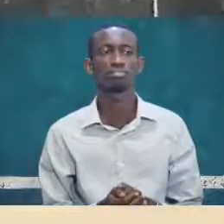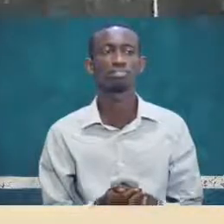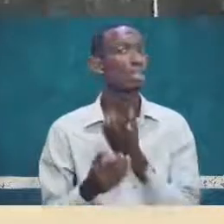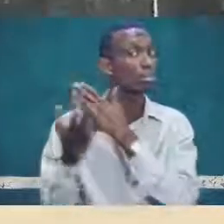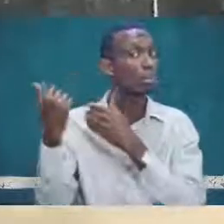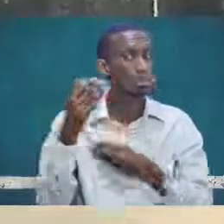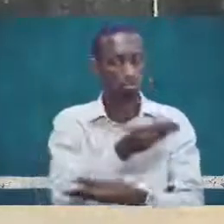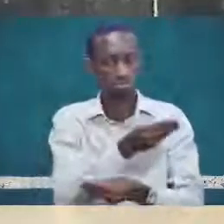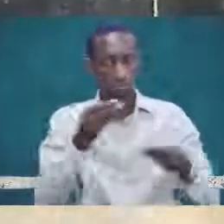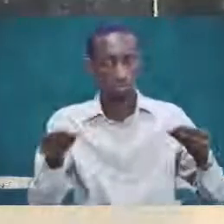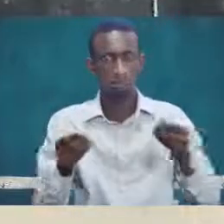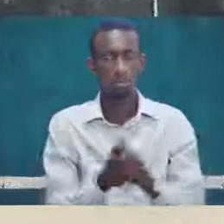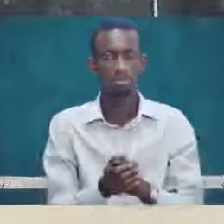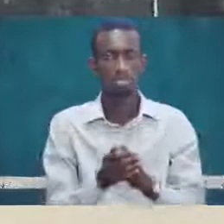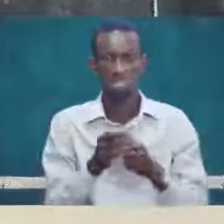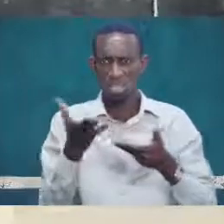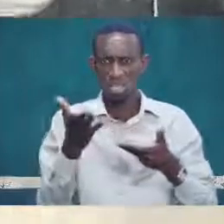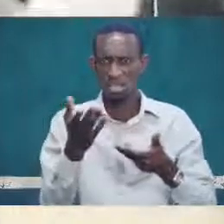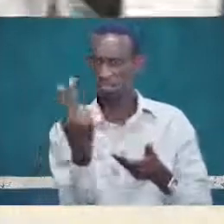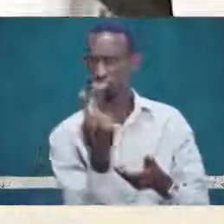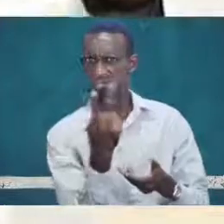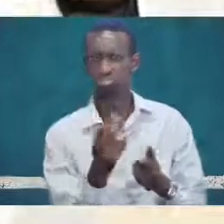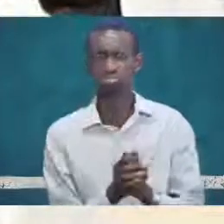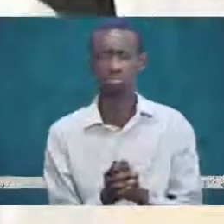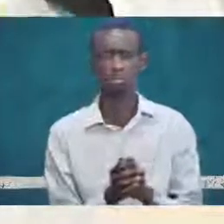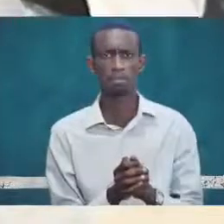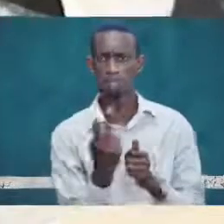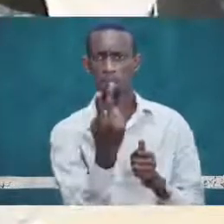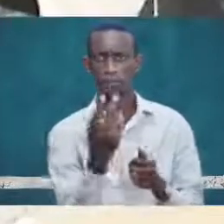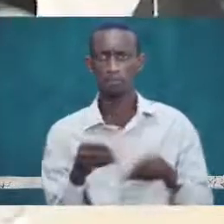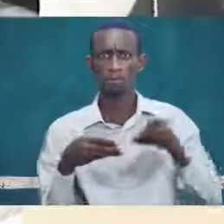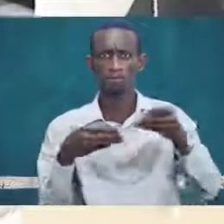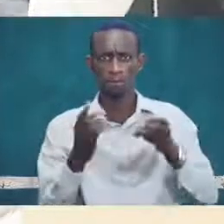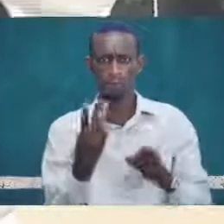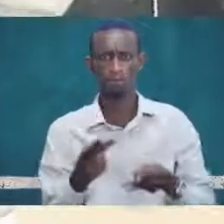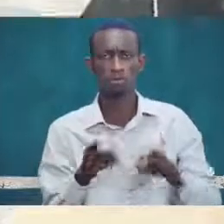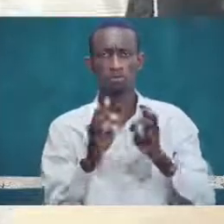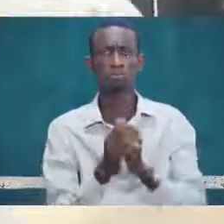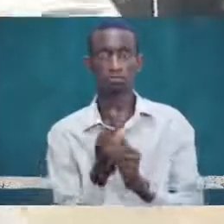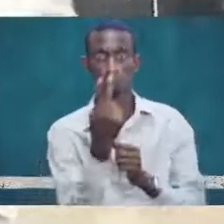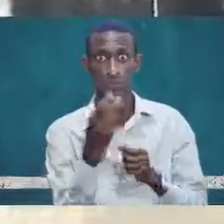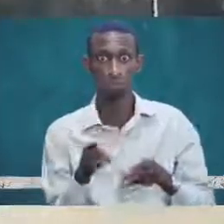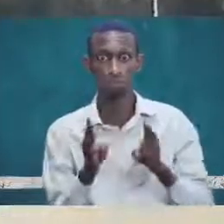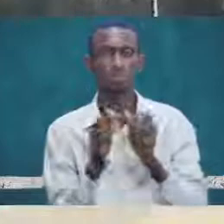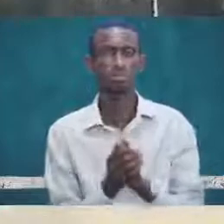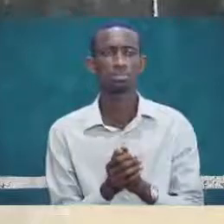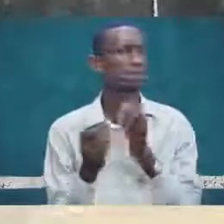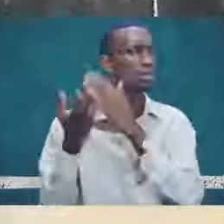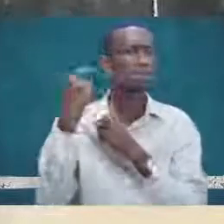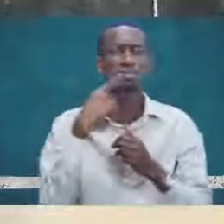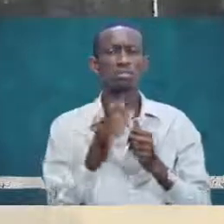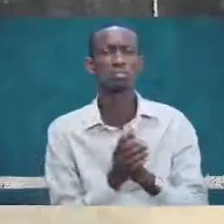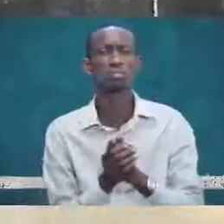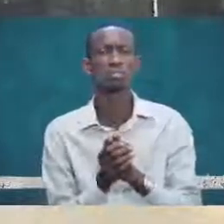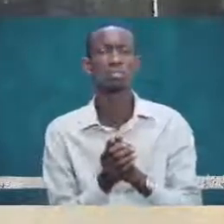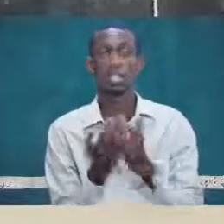about the replacement, we said there are two forms of replacement. If you remember, we talked about, we said there